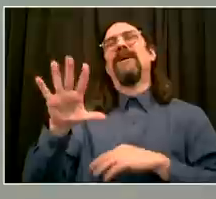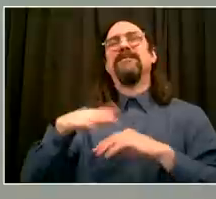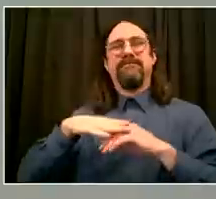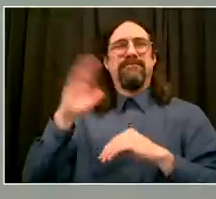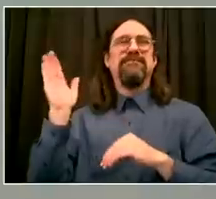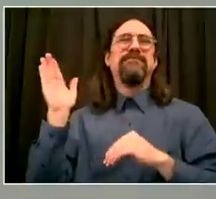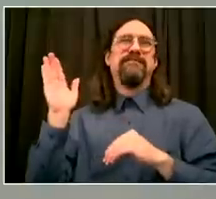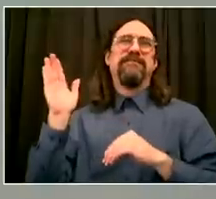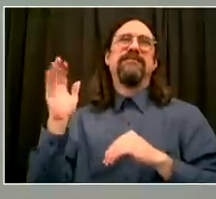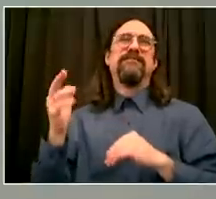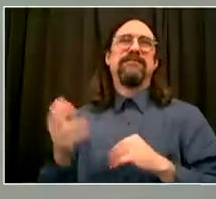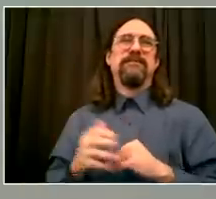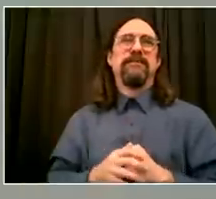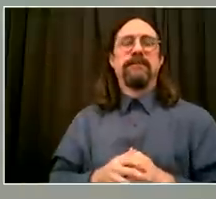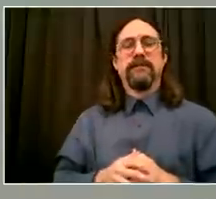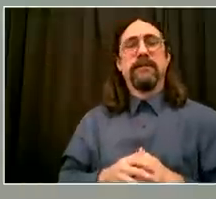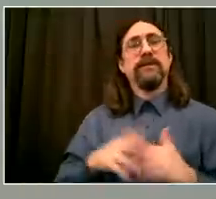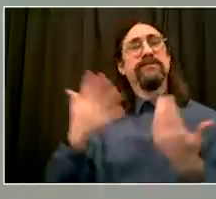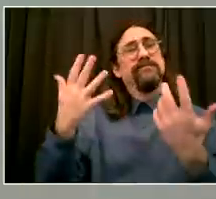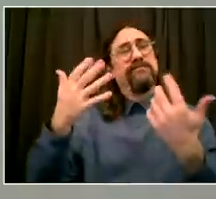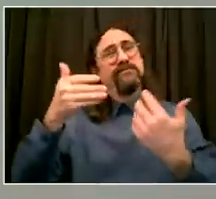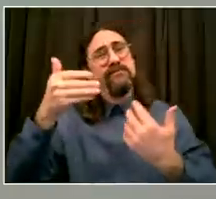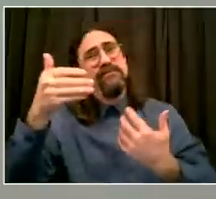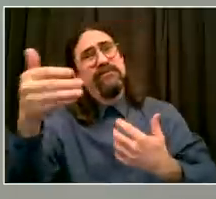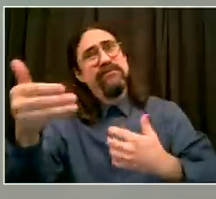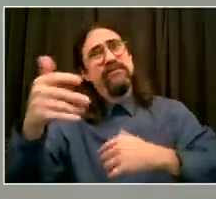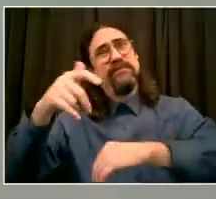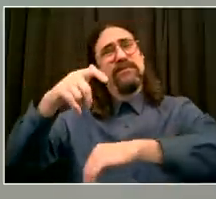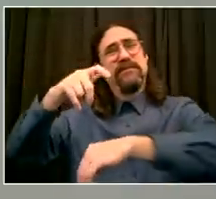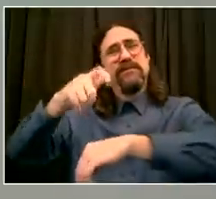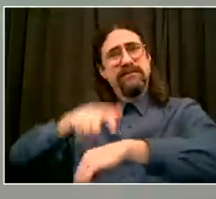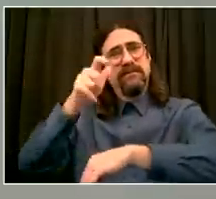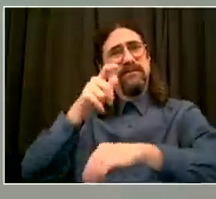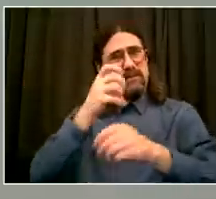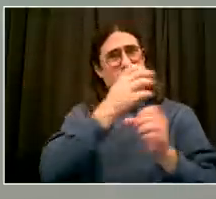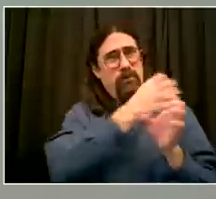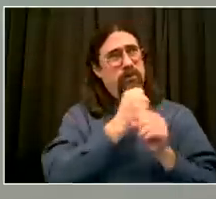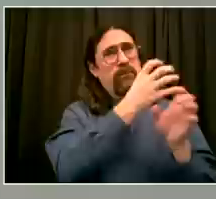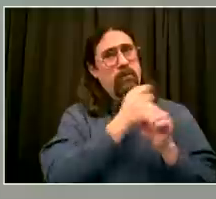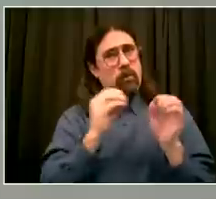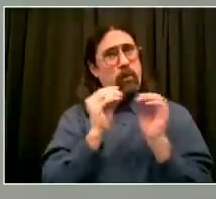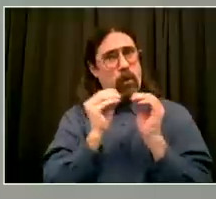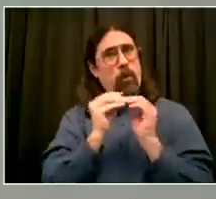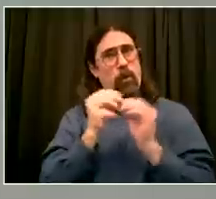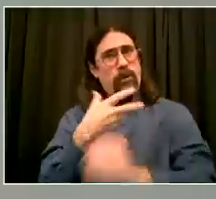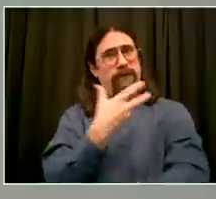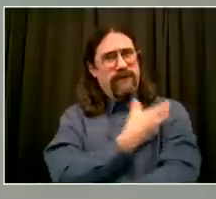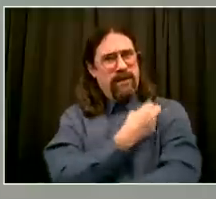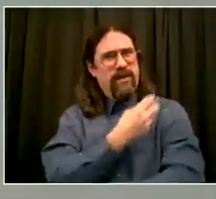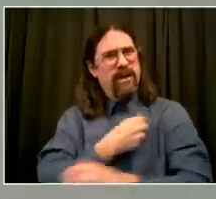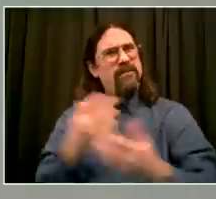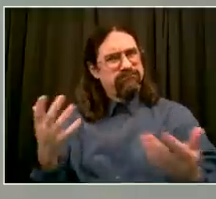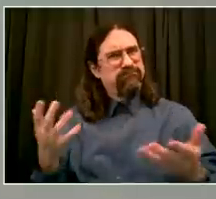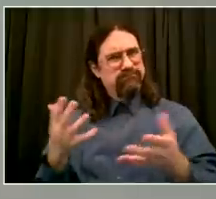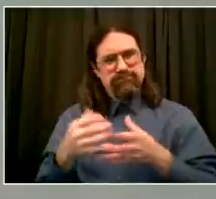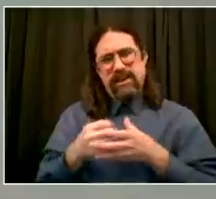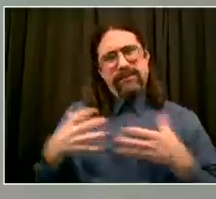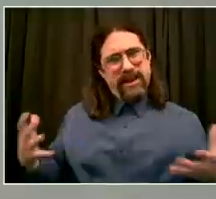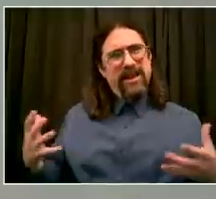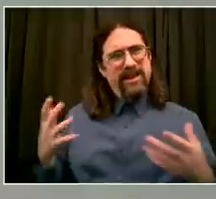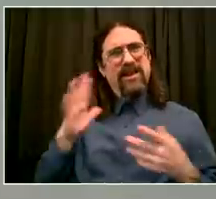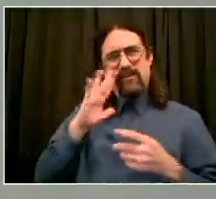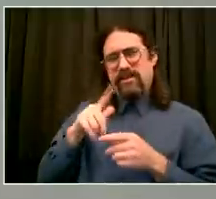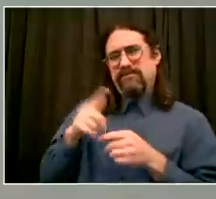that people in the 60s and people younger than that who have pre-existing medical conditions are also at very high risk too. But I do believe that the